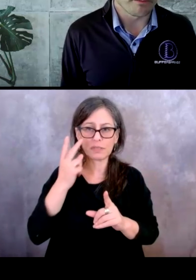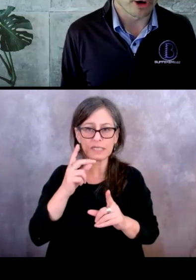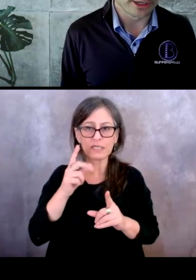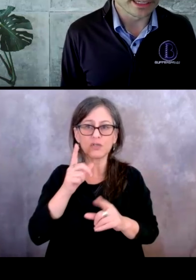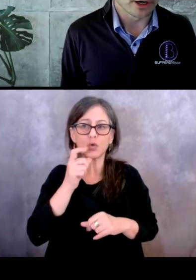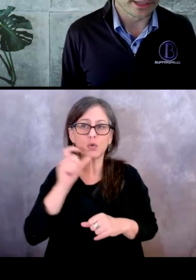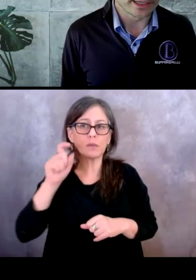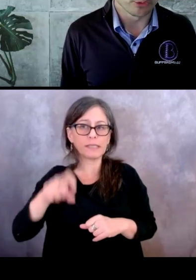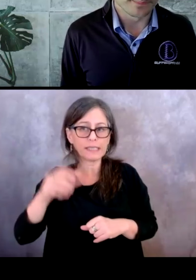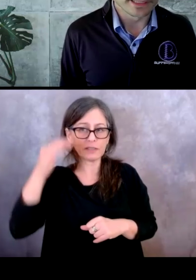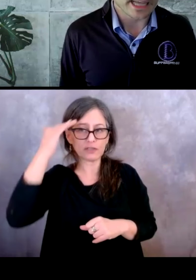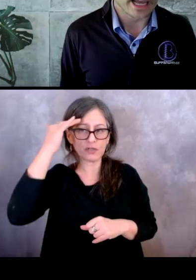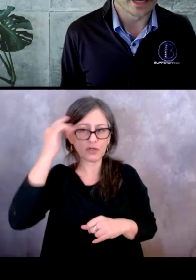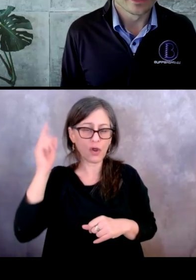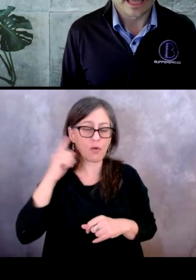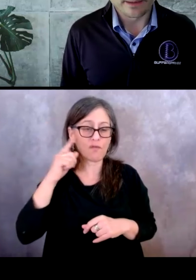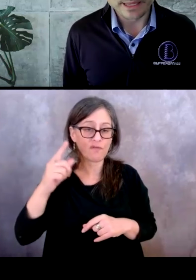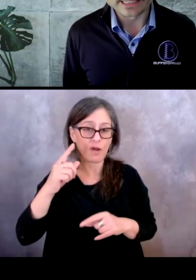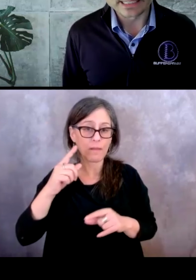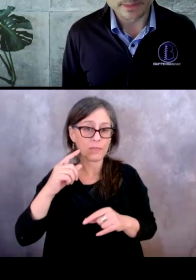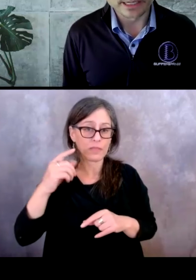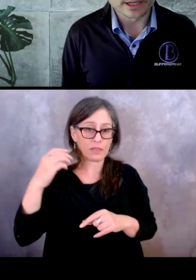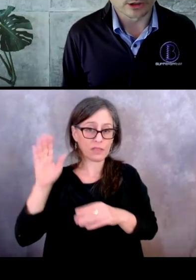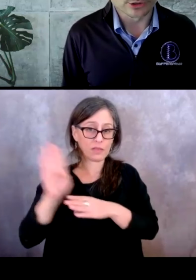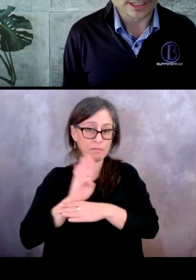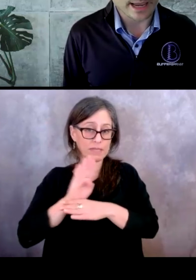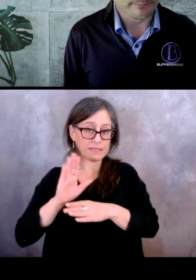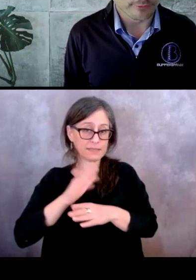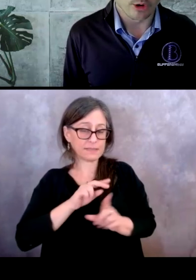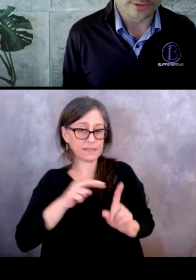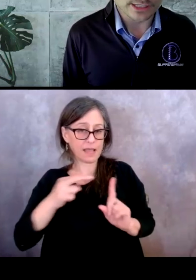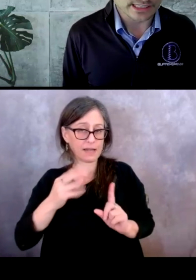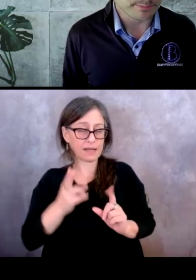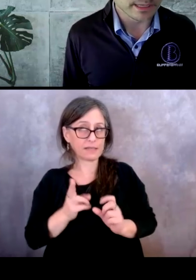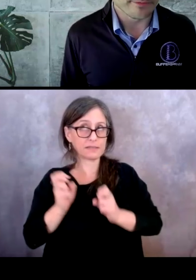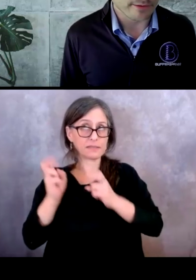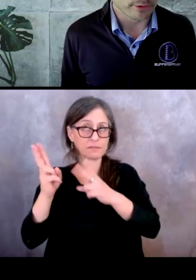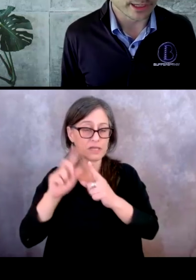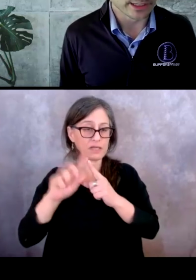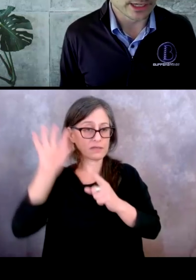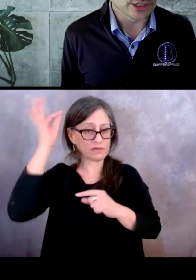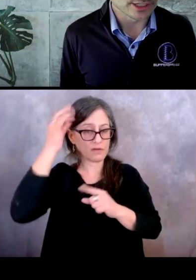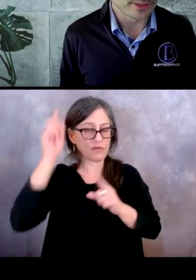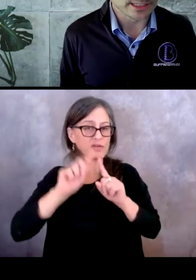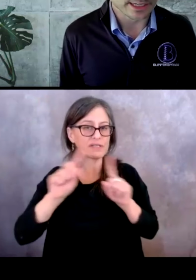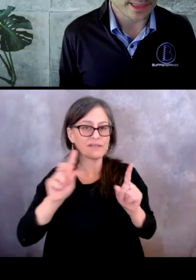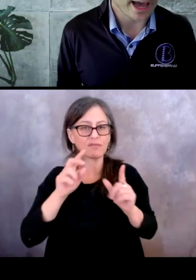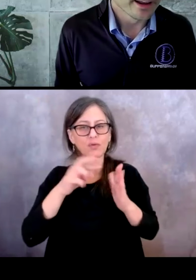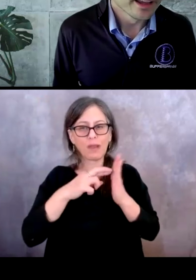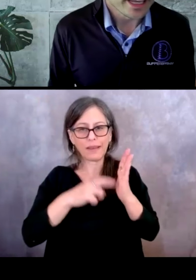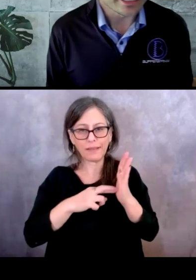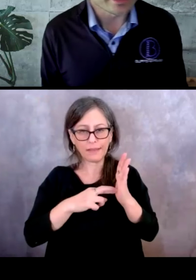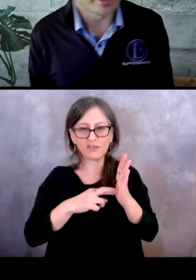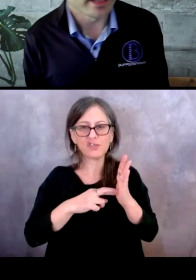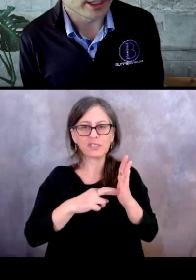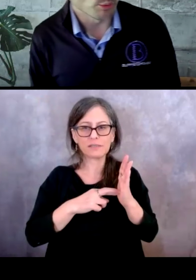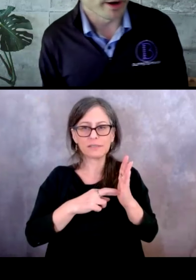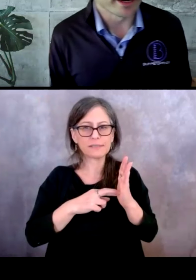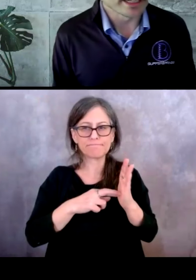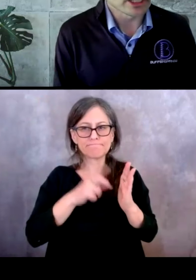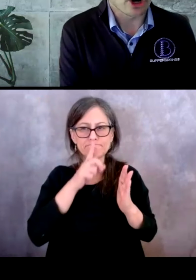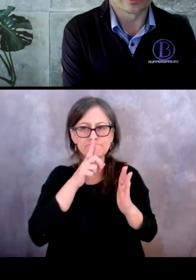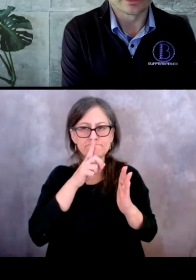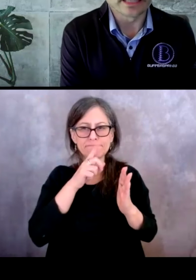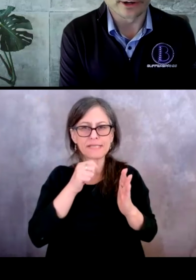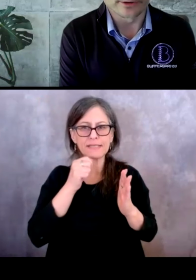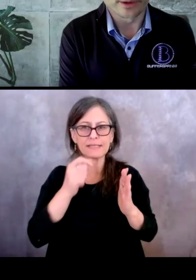know parties on the employment side and being submitted to Uncle Sam for OFCCP, VEVRA regulations, and things like that. It's not like you're